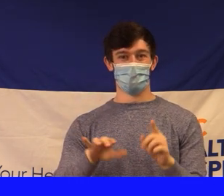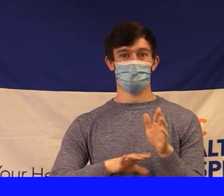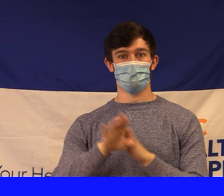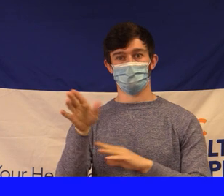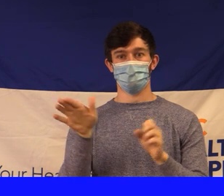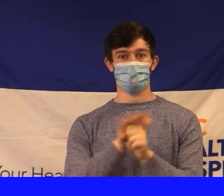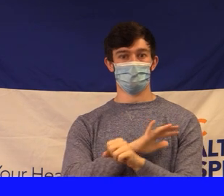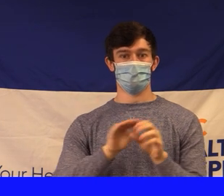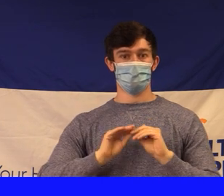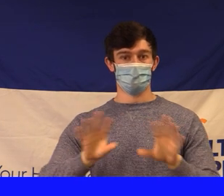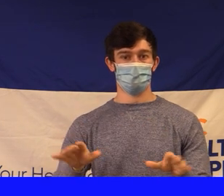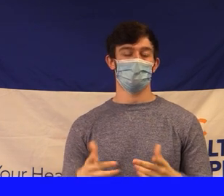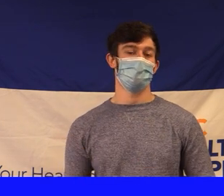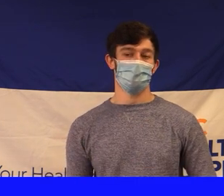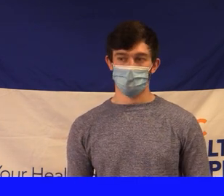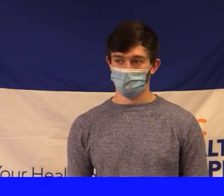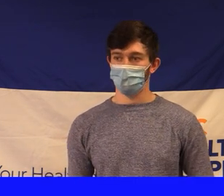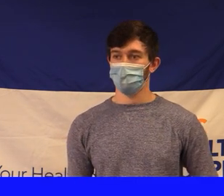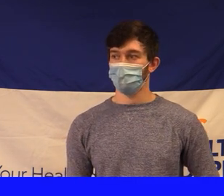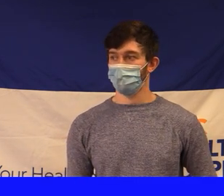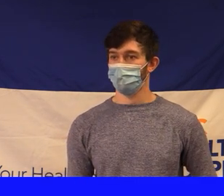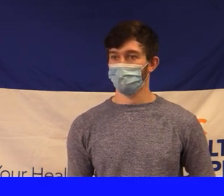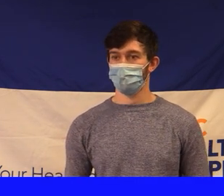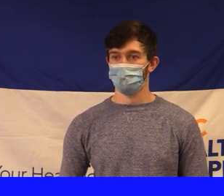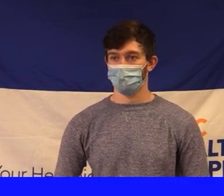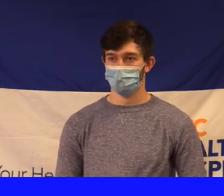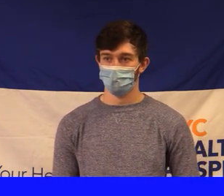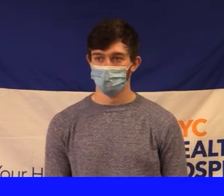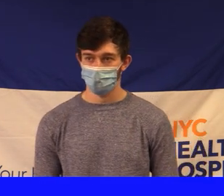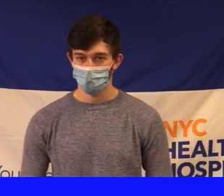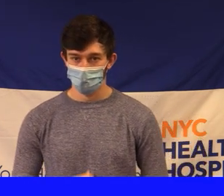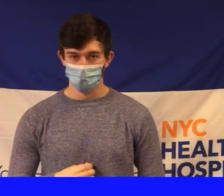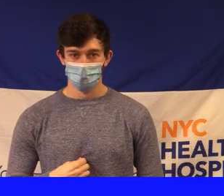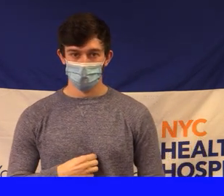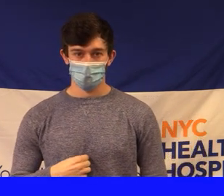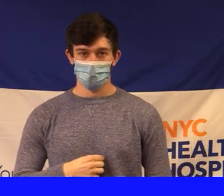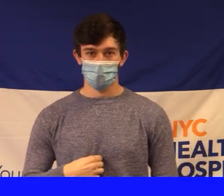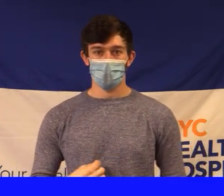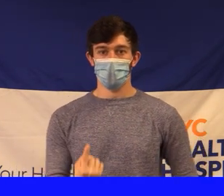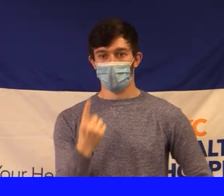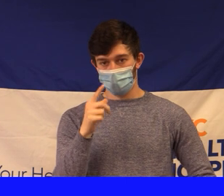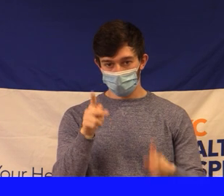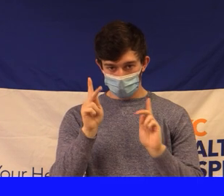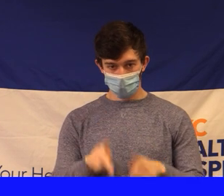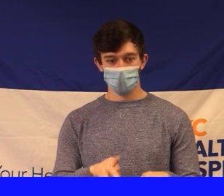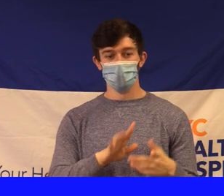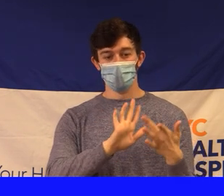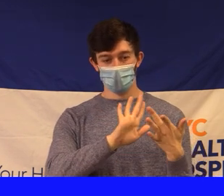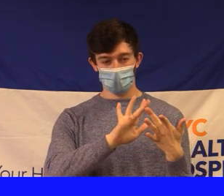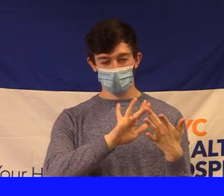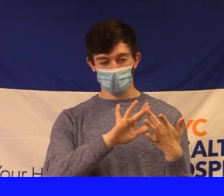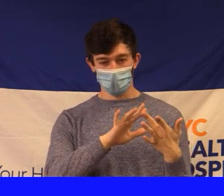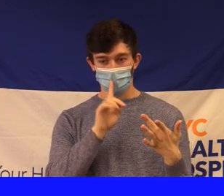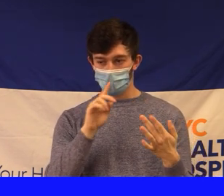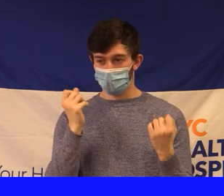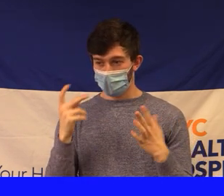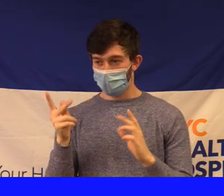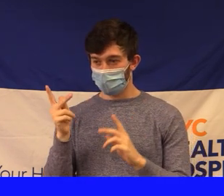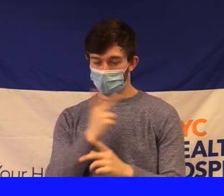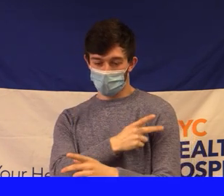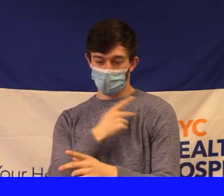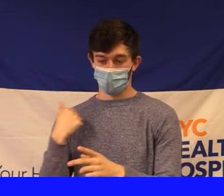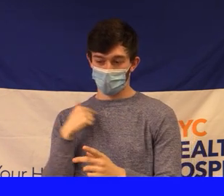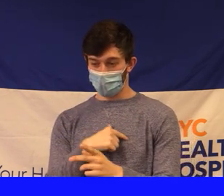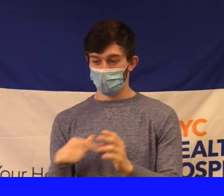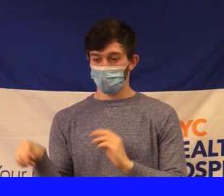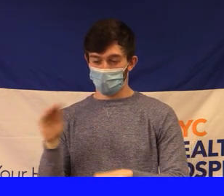surge than what we were. Having a single point of contact and accountability for the hundreds of patients that we were moving between our